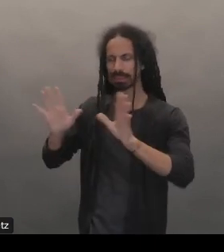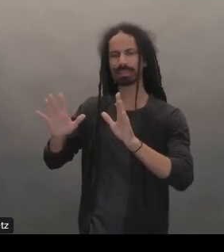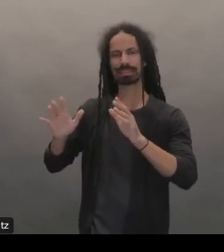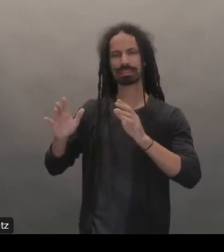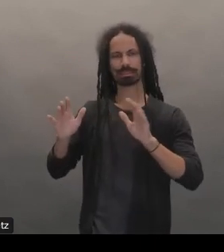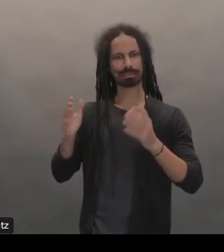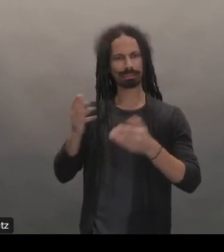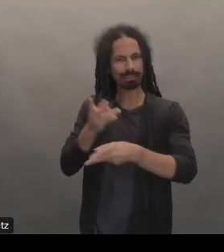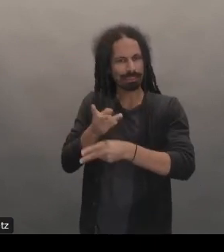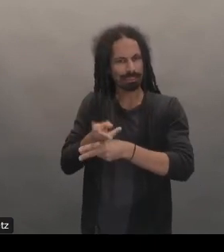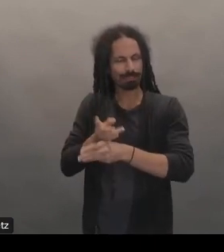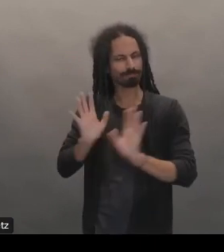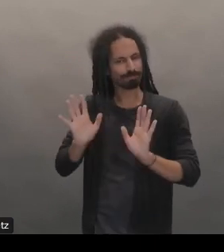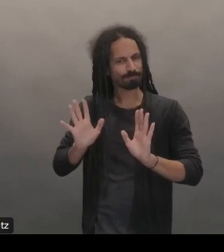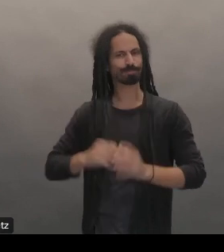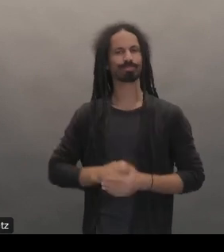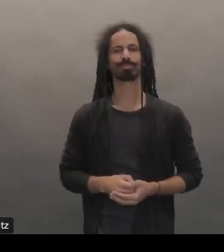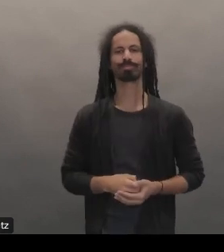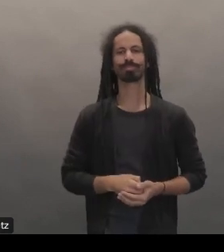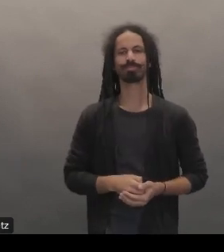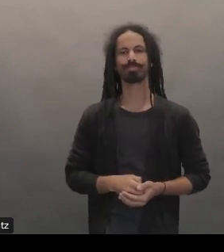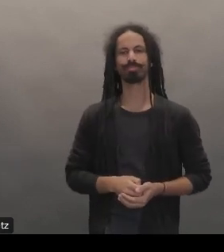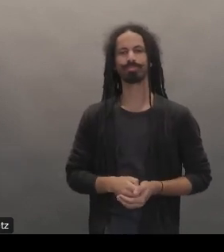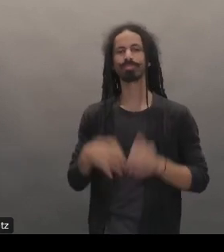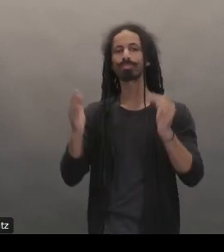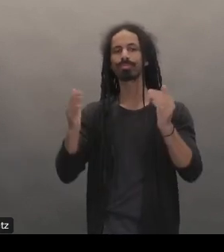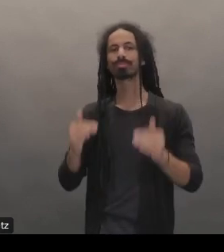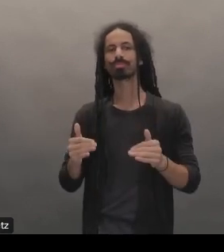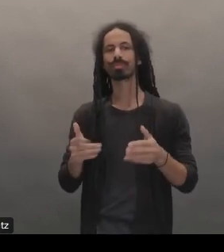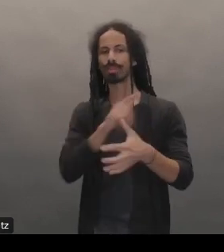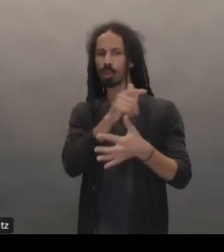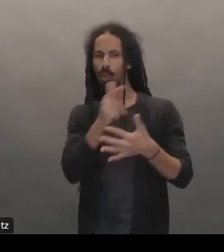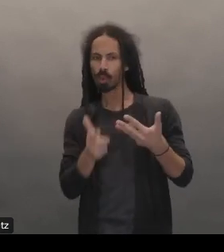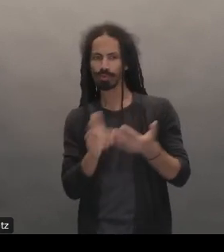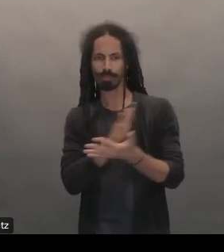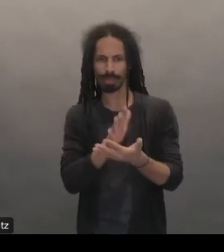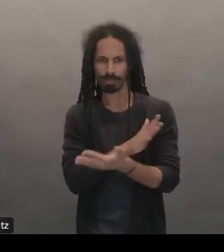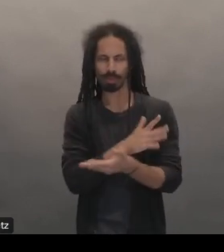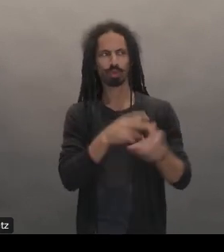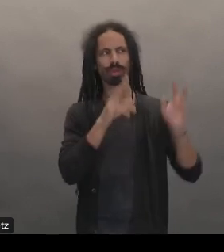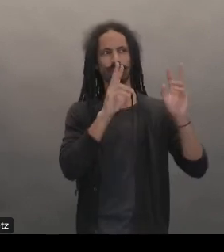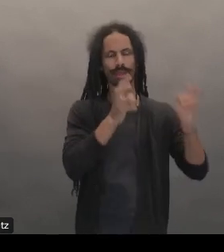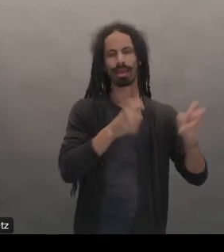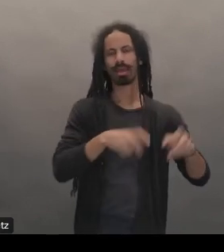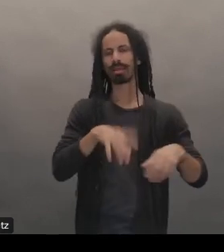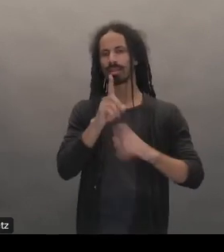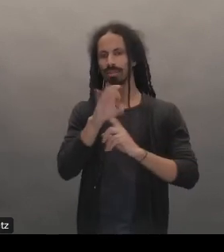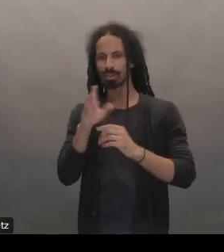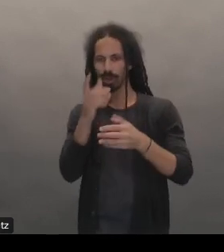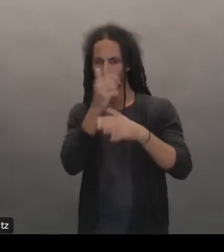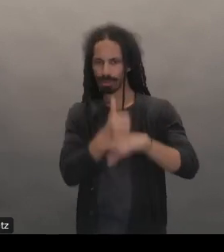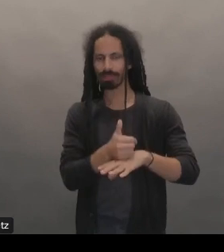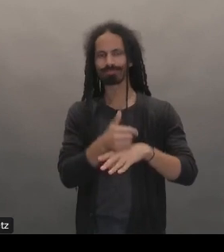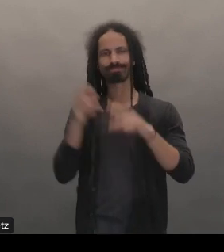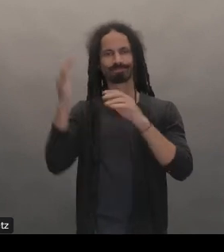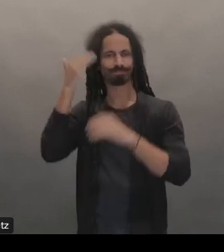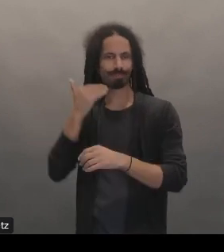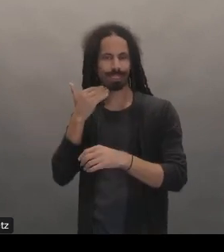formatting. We talked about order of pages, title page, document layout, headings, and